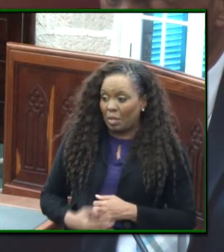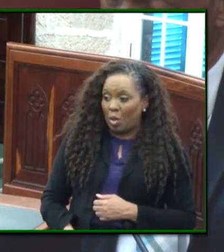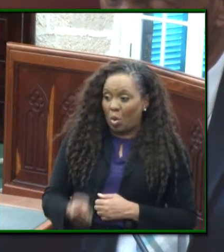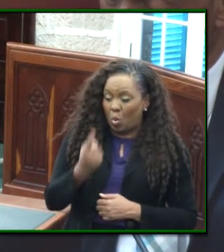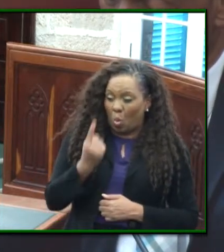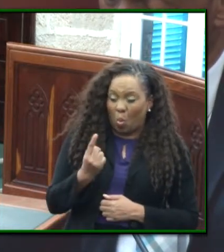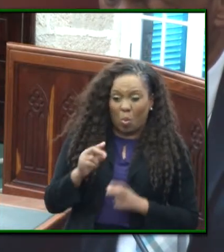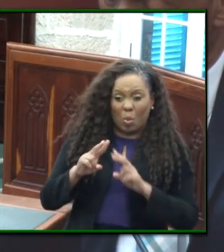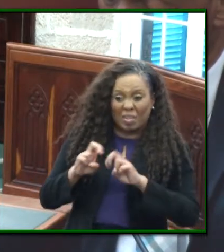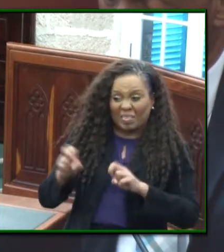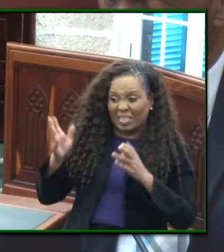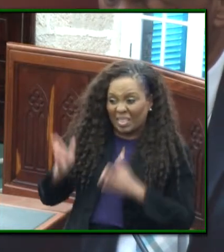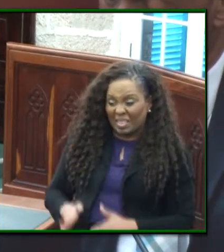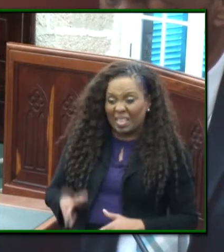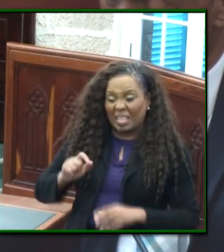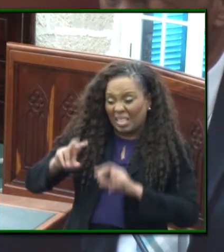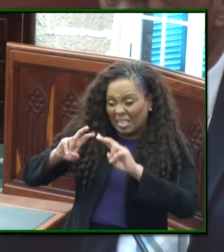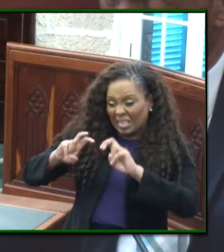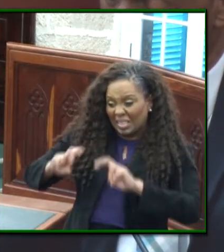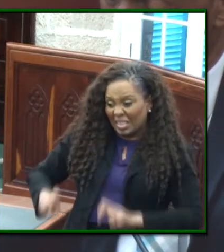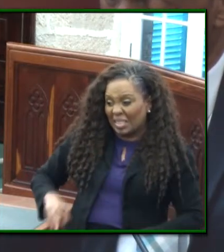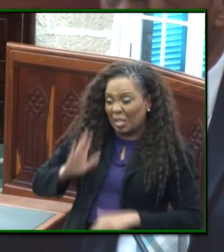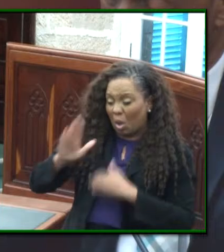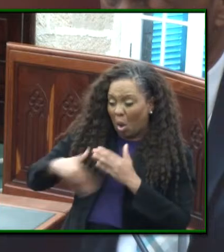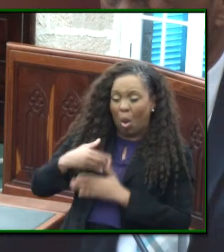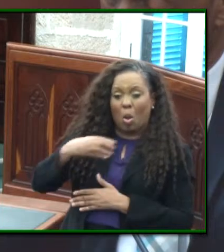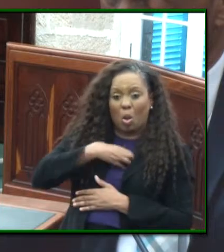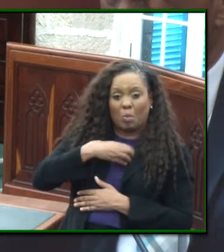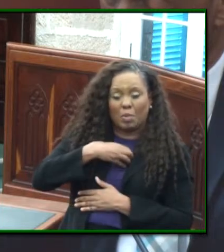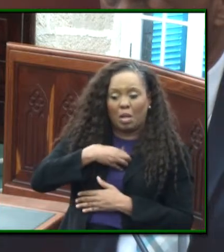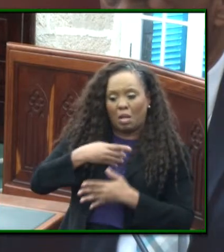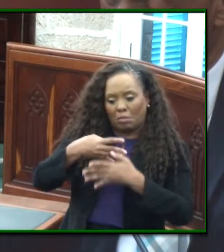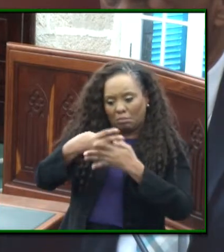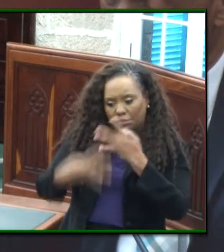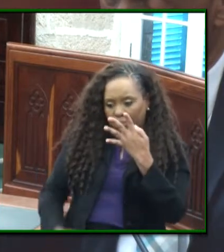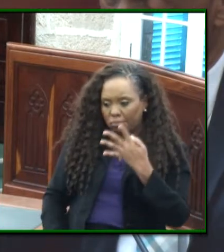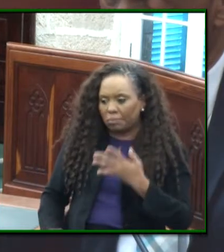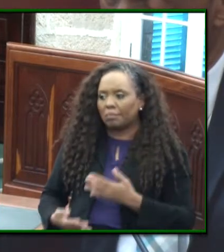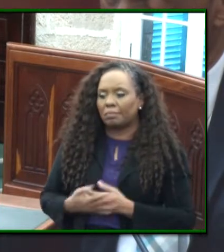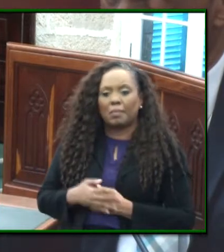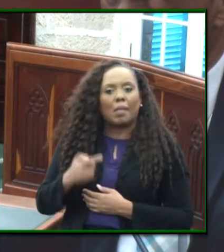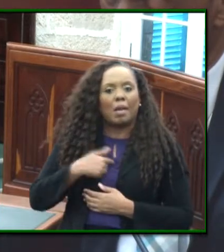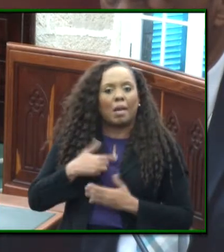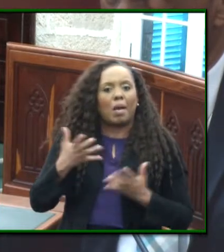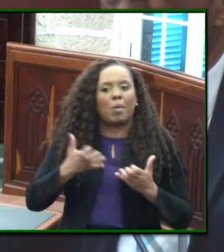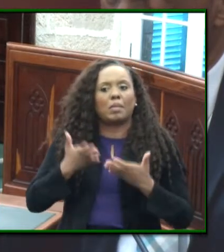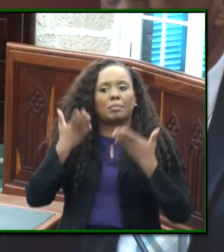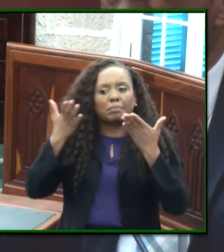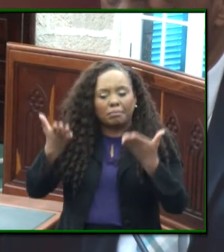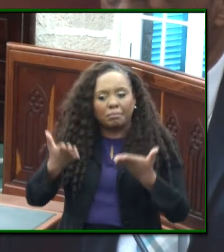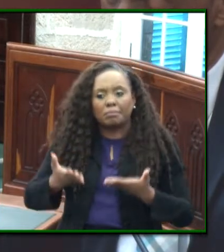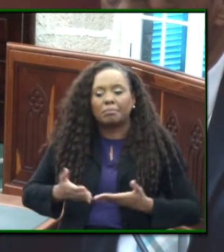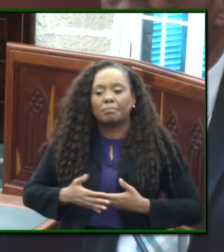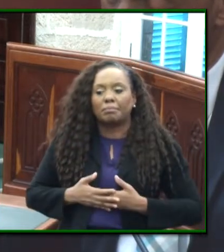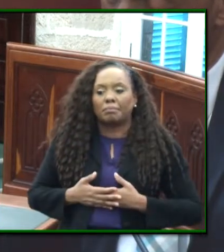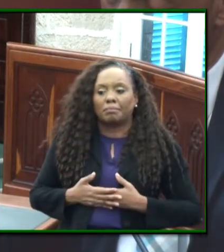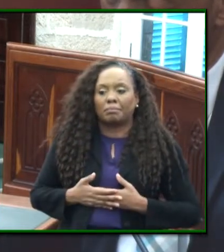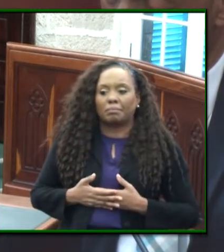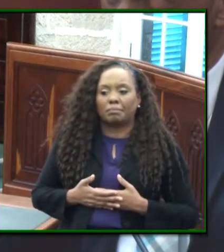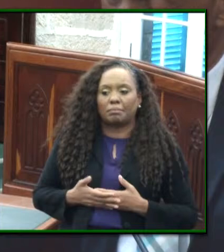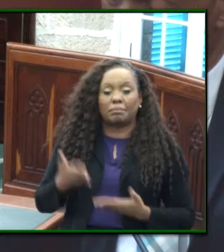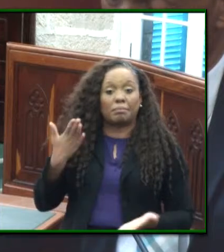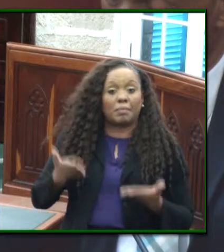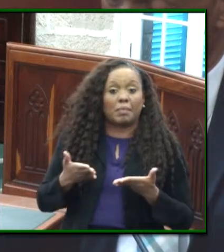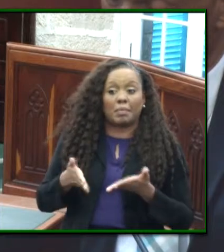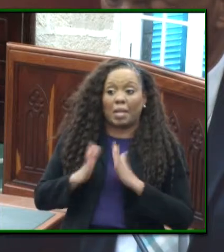complaint that comes in. And so a recommendation has been made by me to them that they look to engage retired